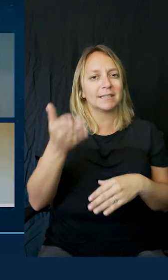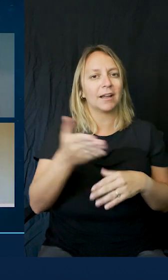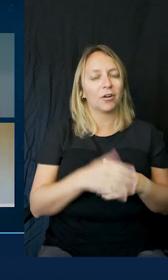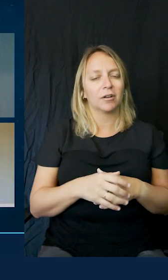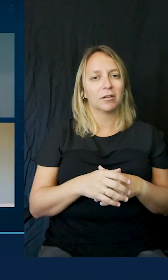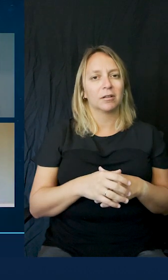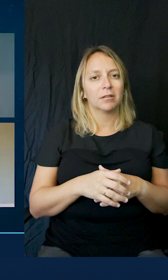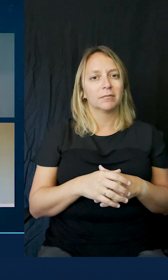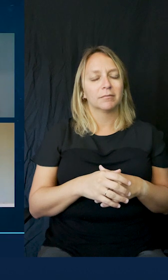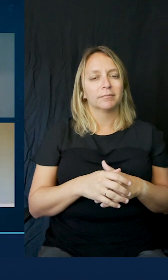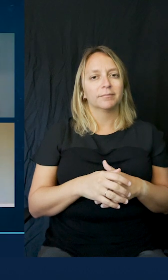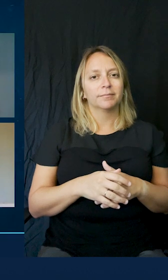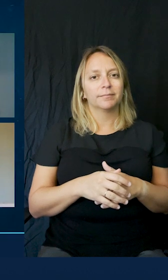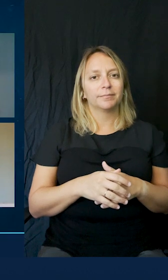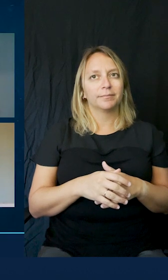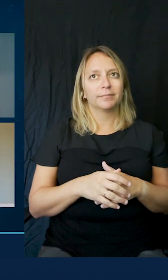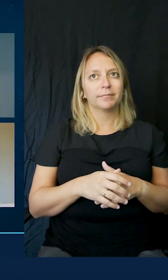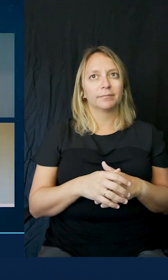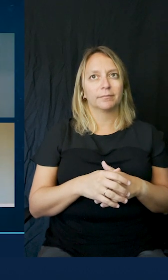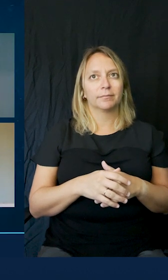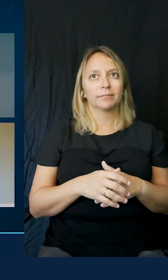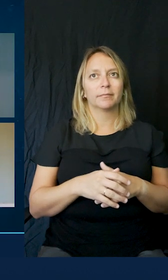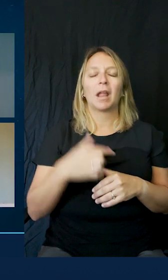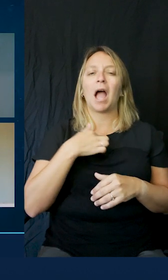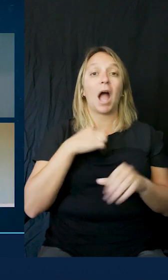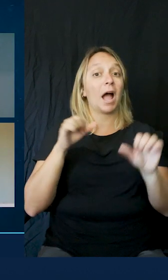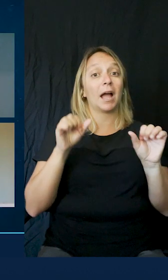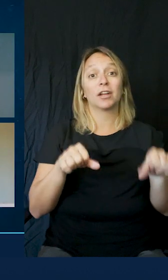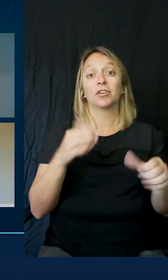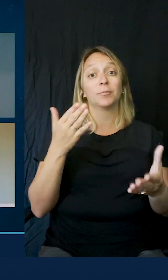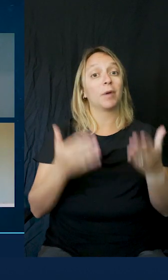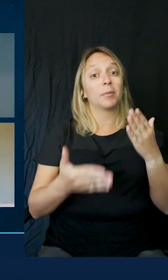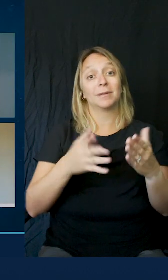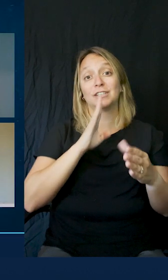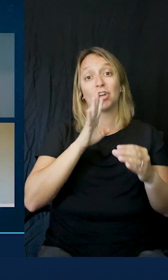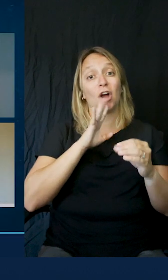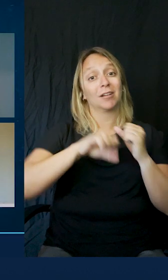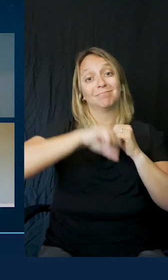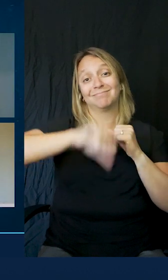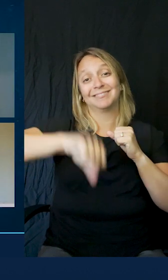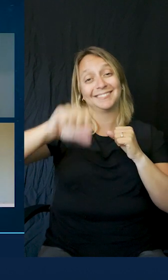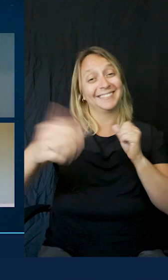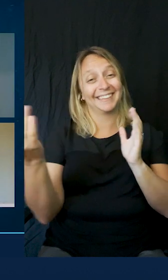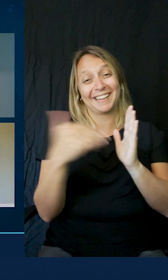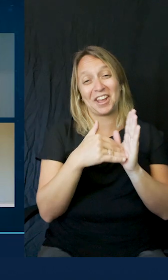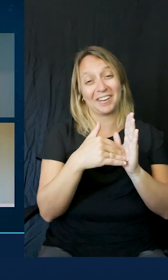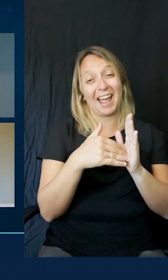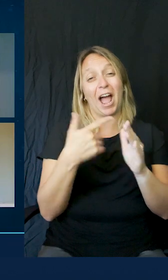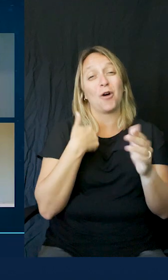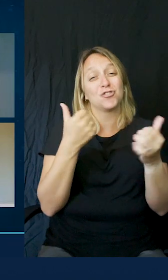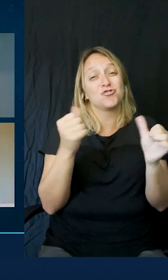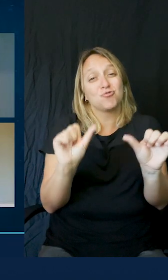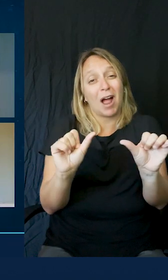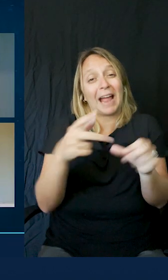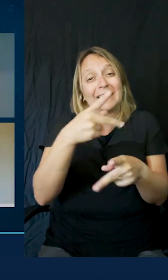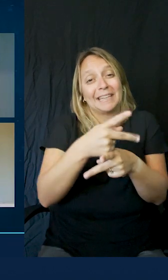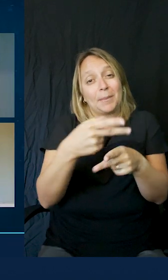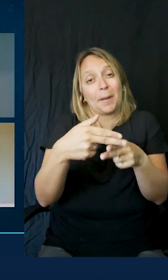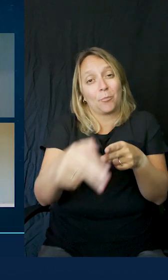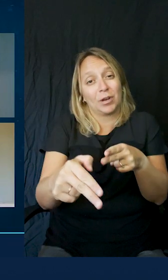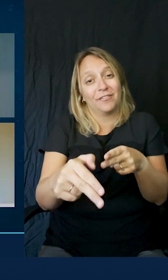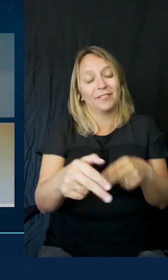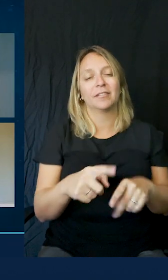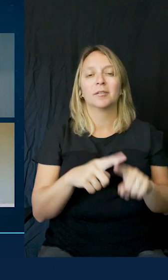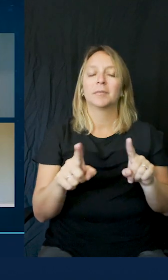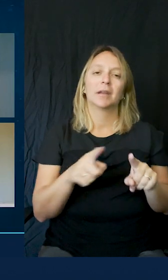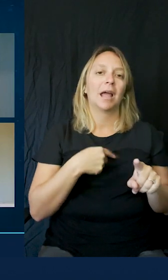Jim. I could probably speak about this for a long time, so I'll try to keep it brief. But